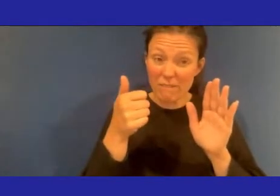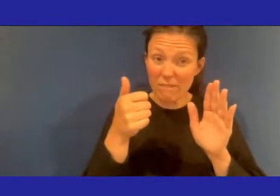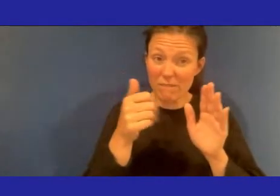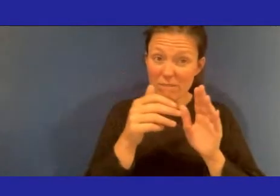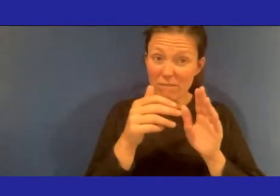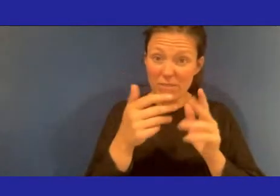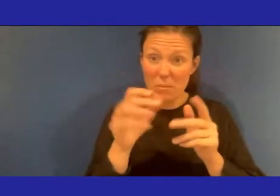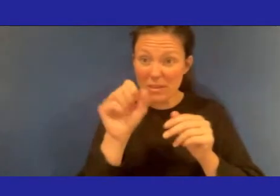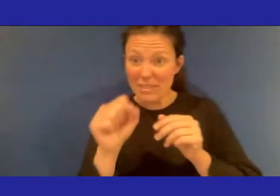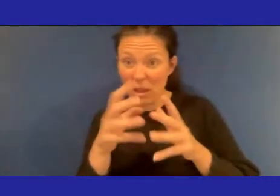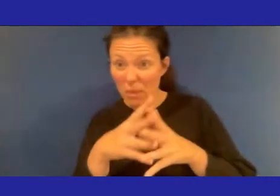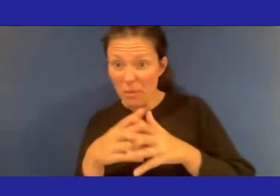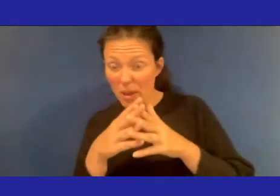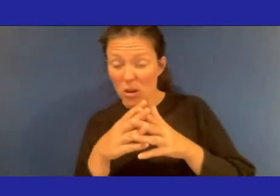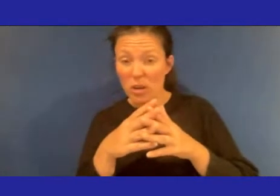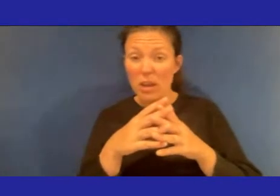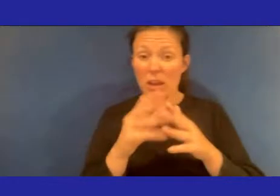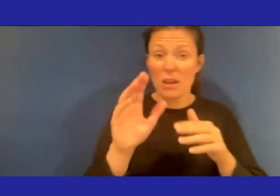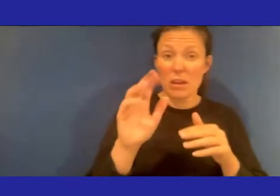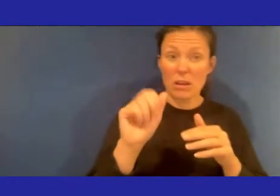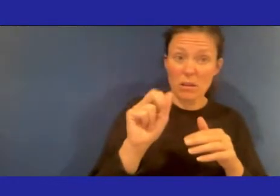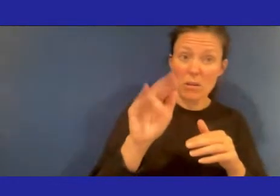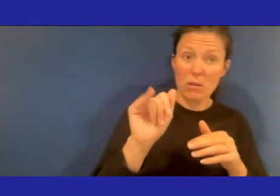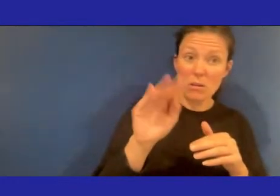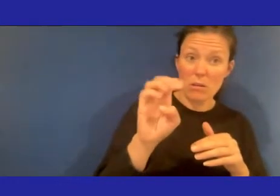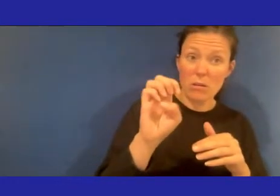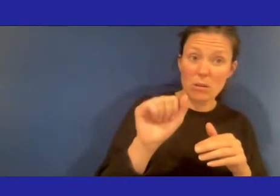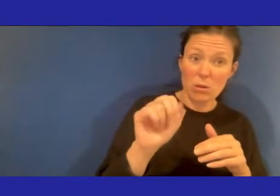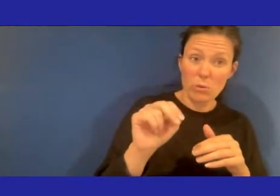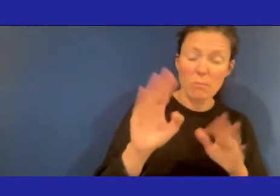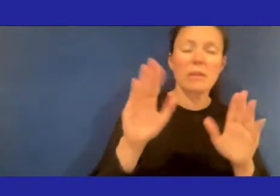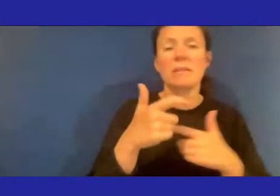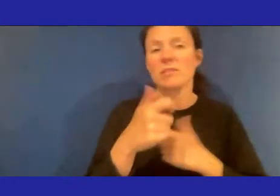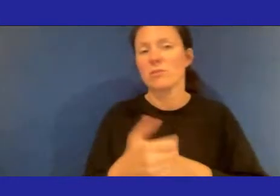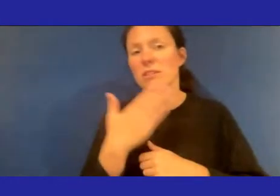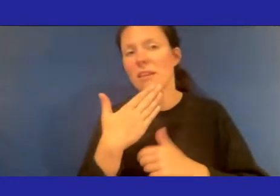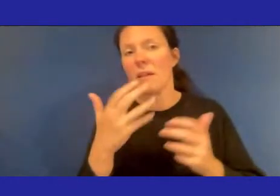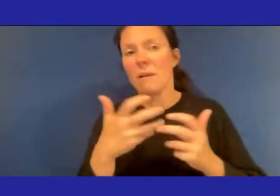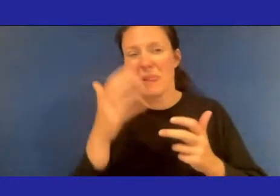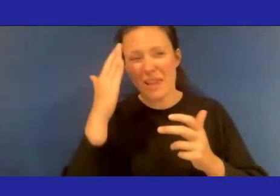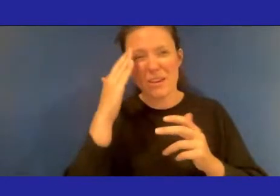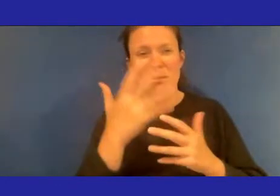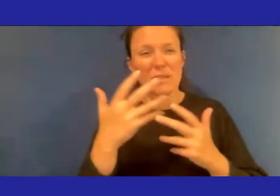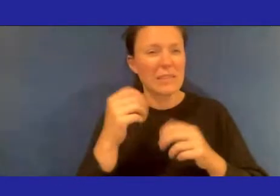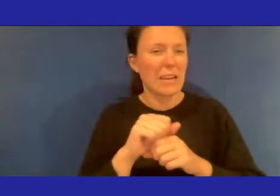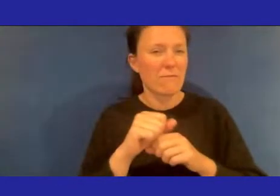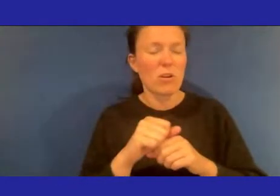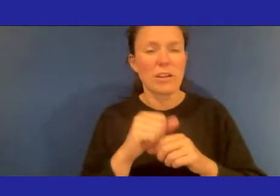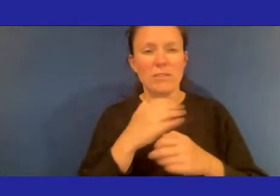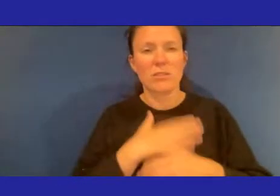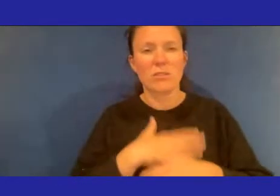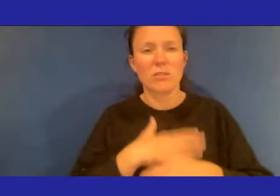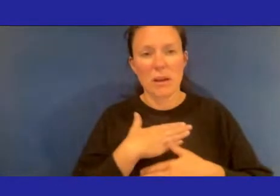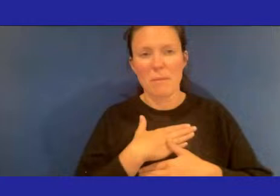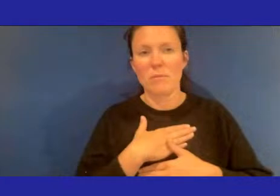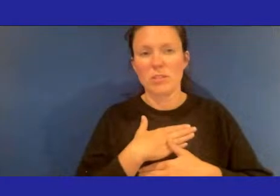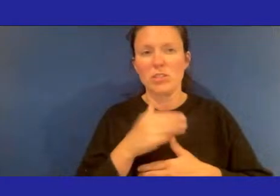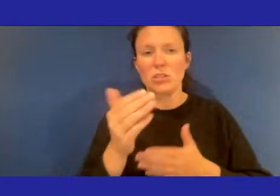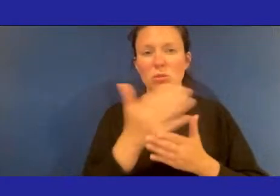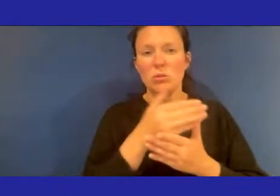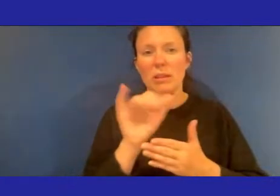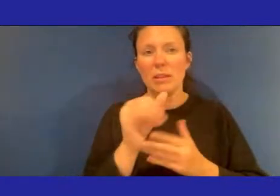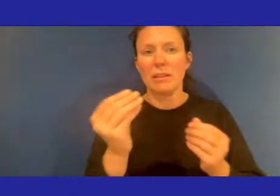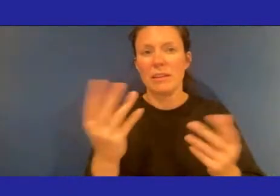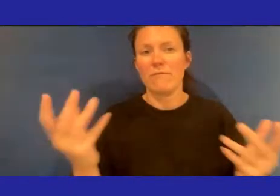there. So I mean, very interesting. Very interesting. So thank you so much. I know it's a lot of work, and we do Yeah. appreciate you bringing the data forward. Thank